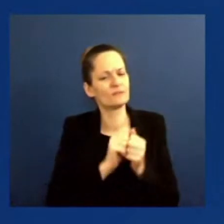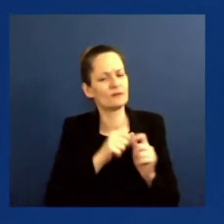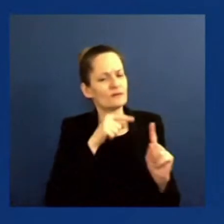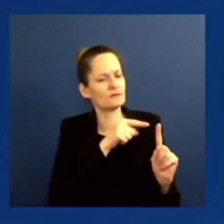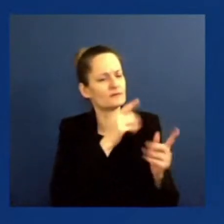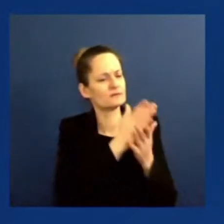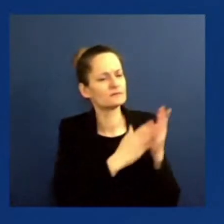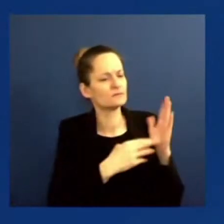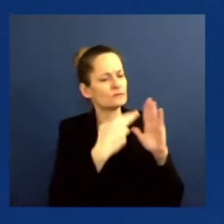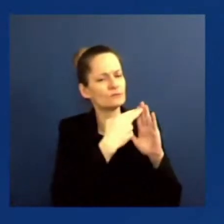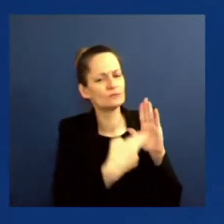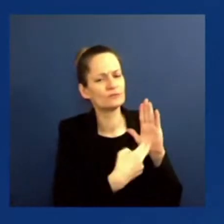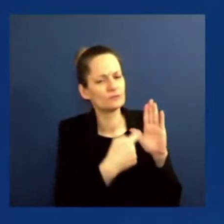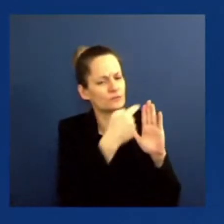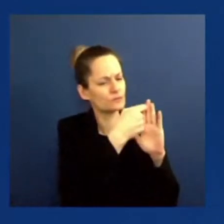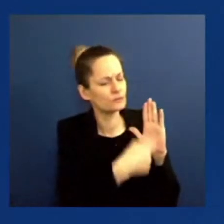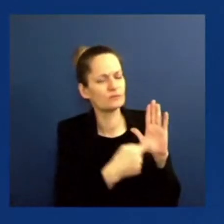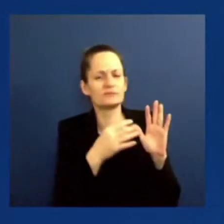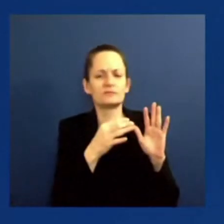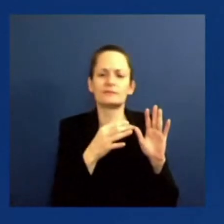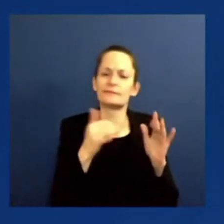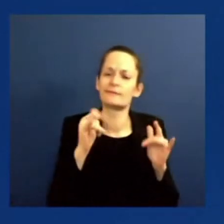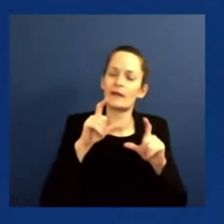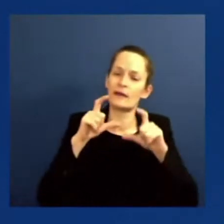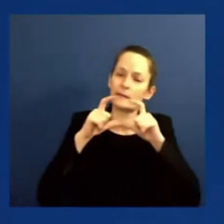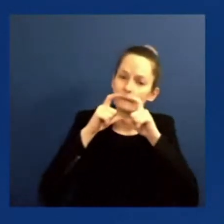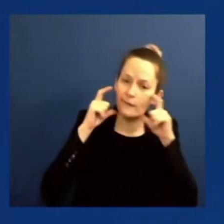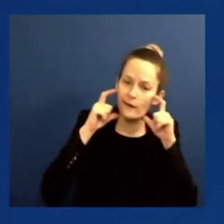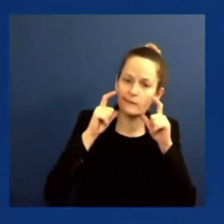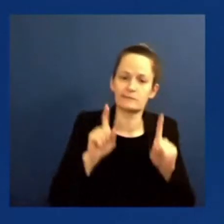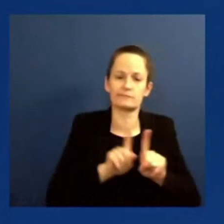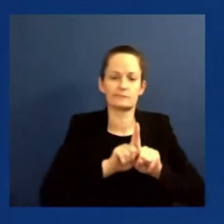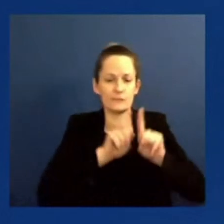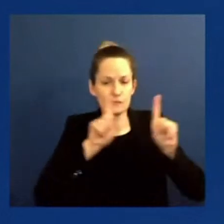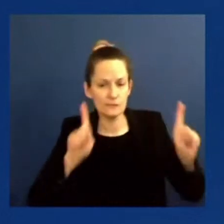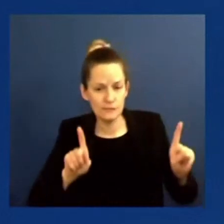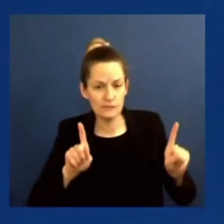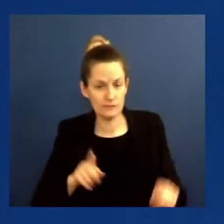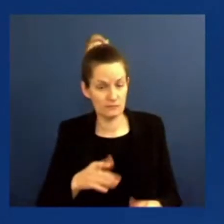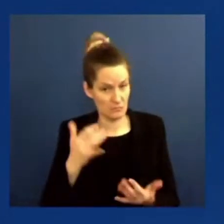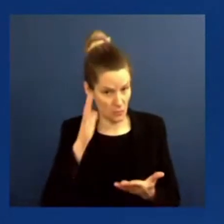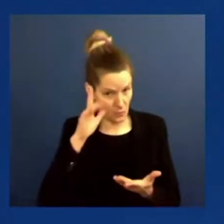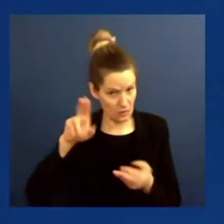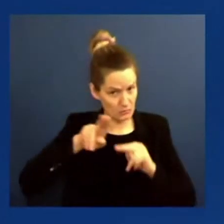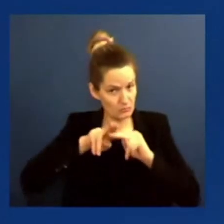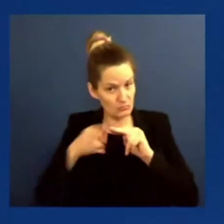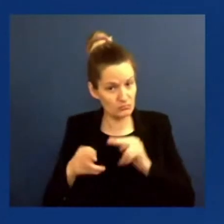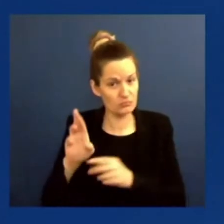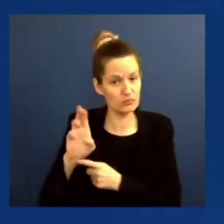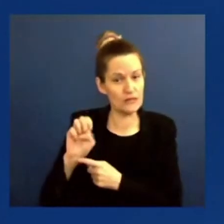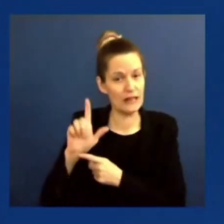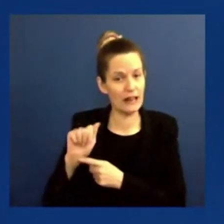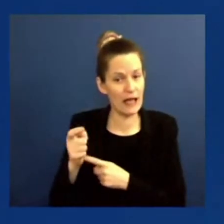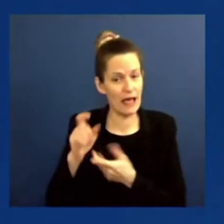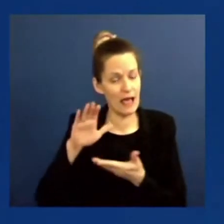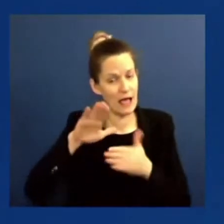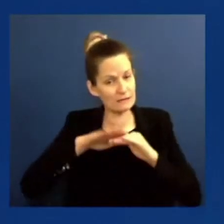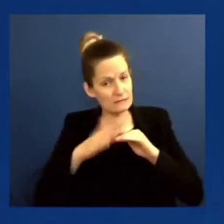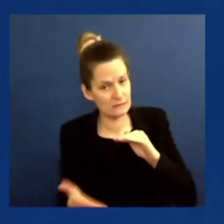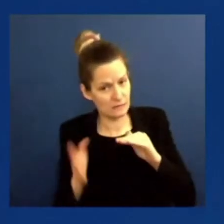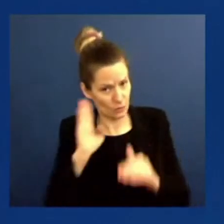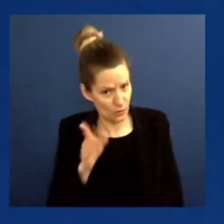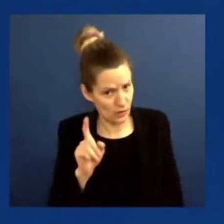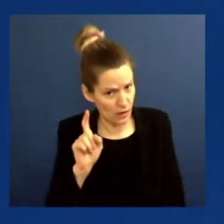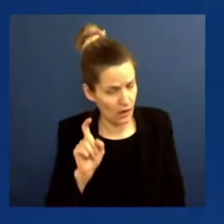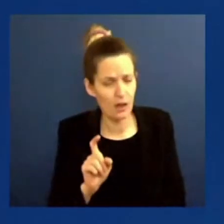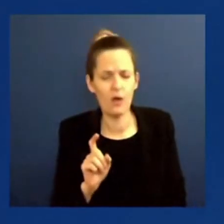to control the Omicron spread? Is it the same as it was for the other variants going into moderate community spread